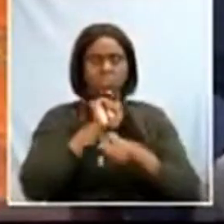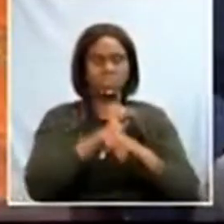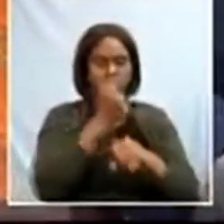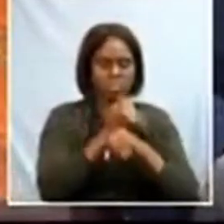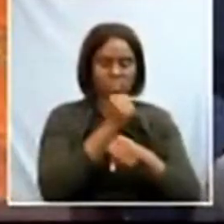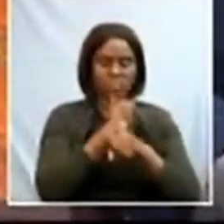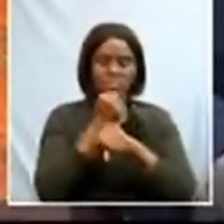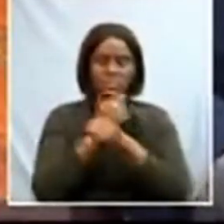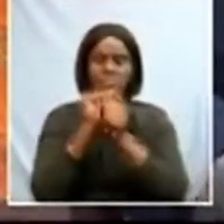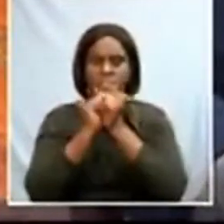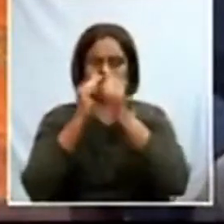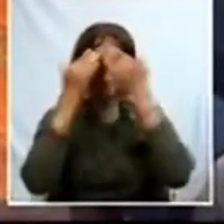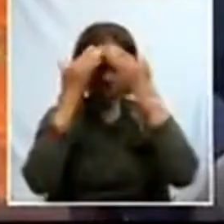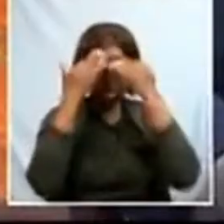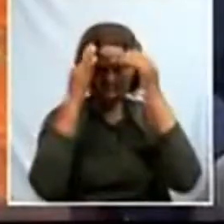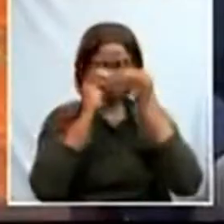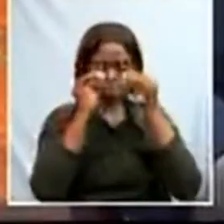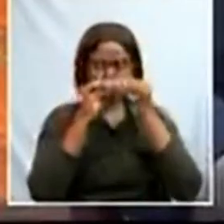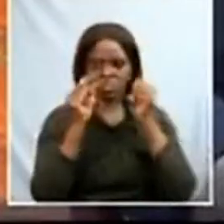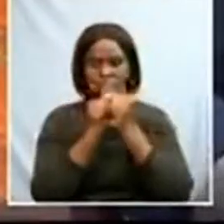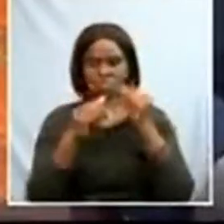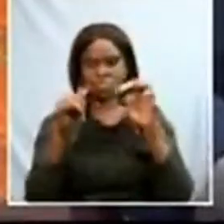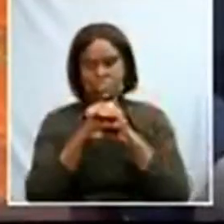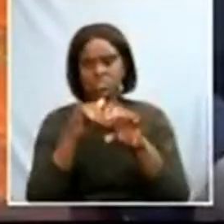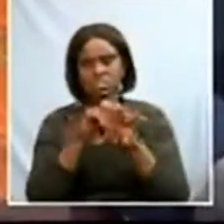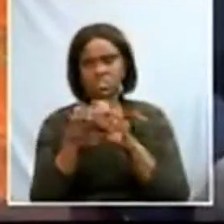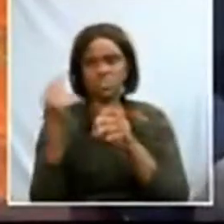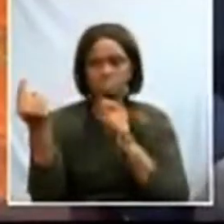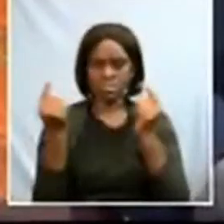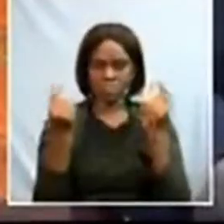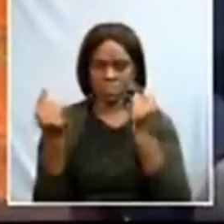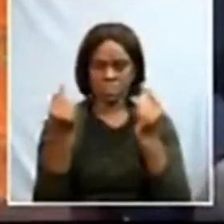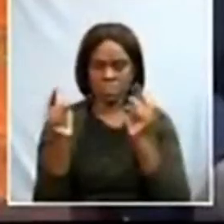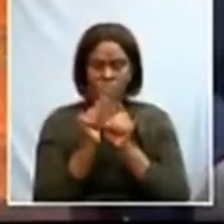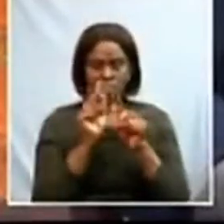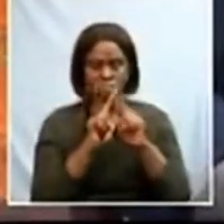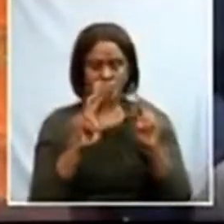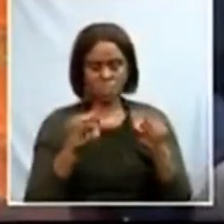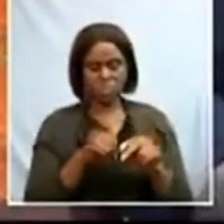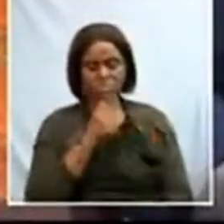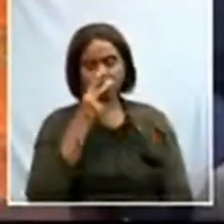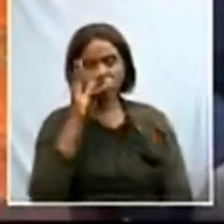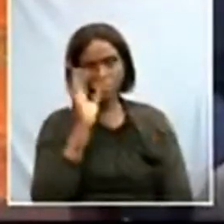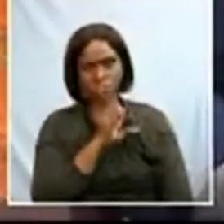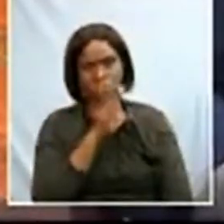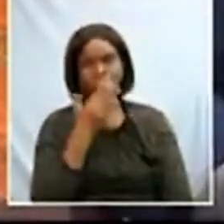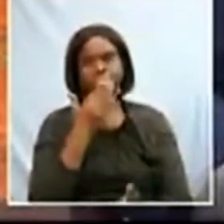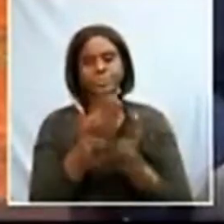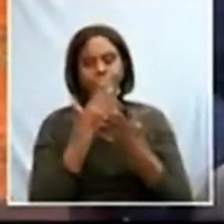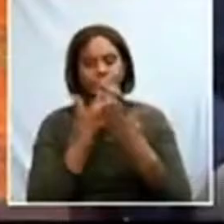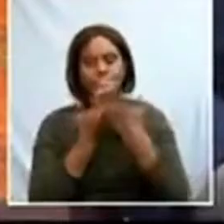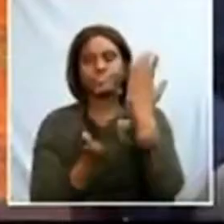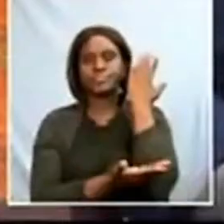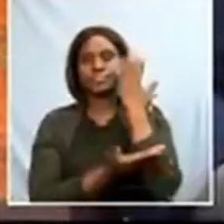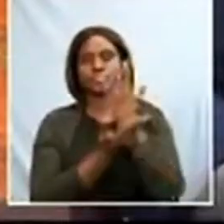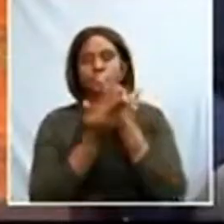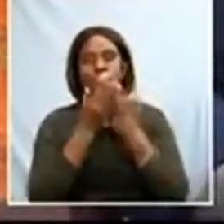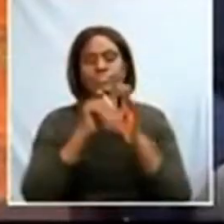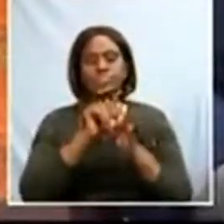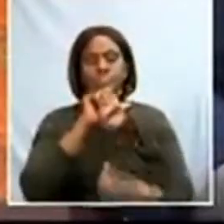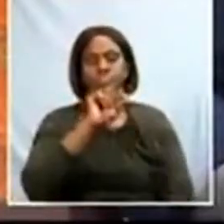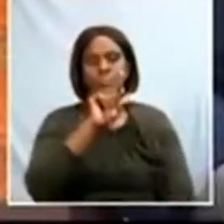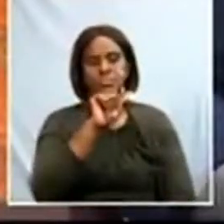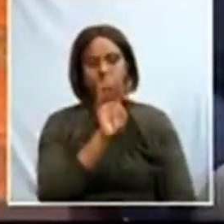with sensitizations and engagement on one-on-one, and Chair, we saw tremendous improvement in